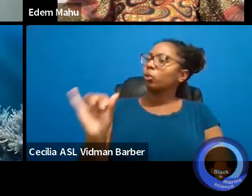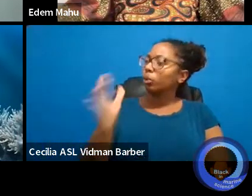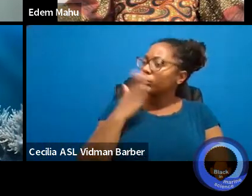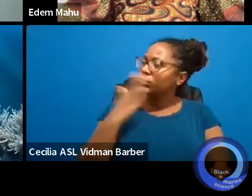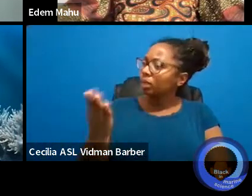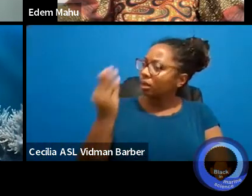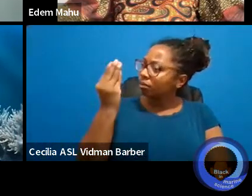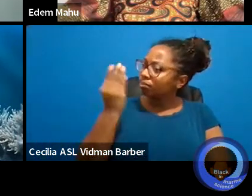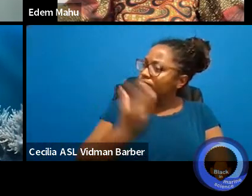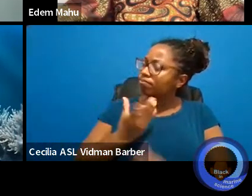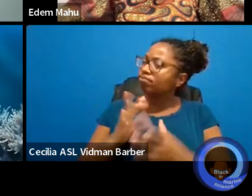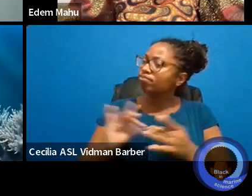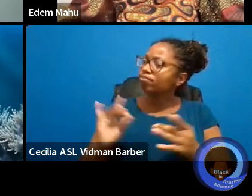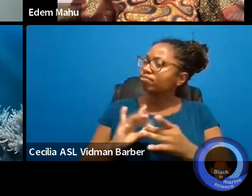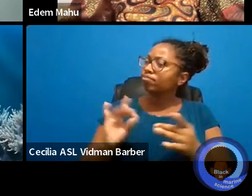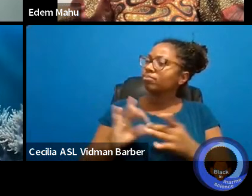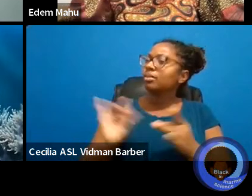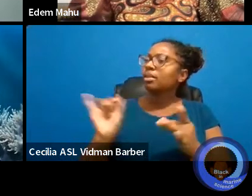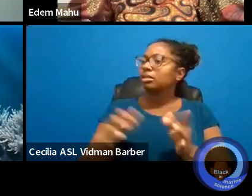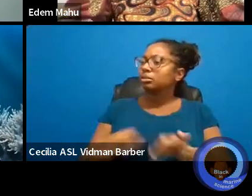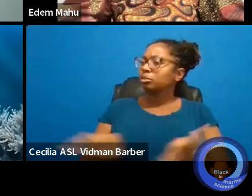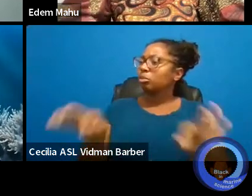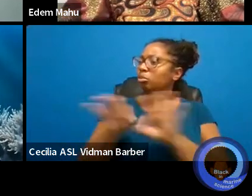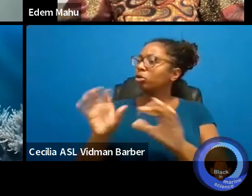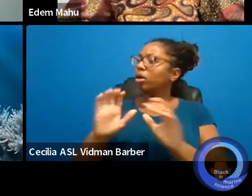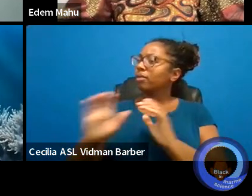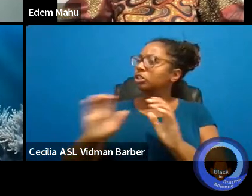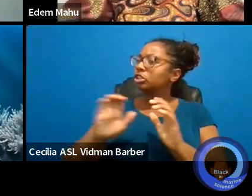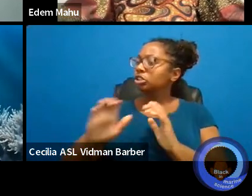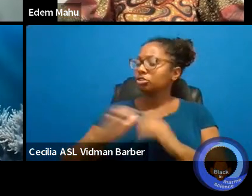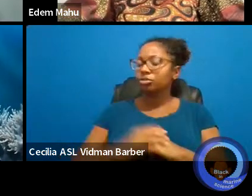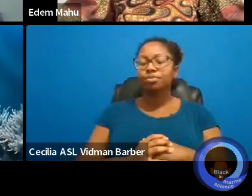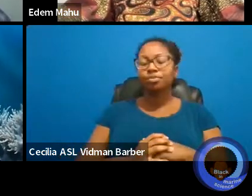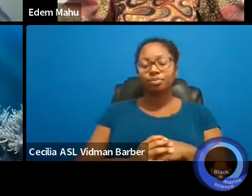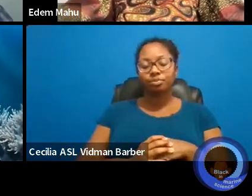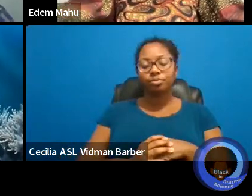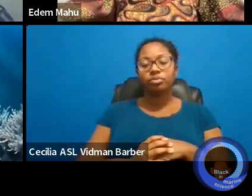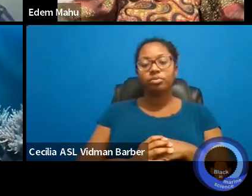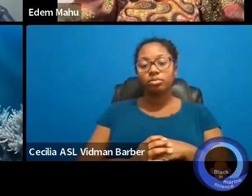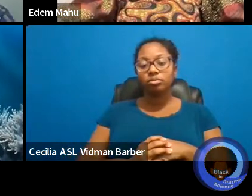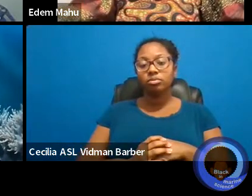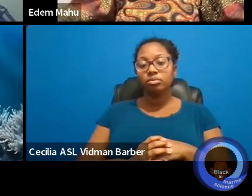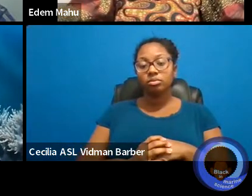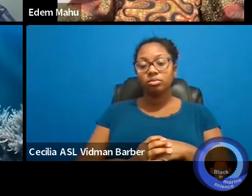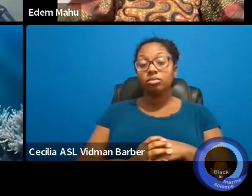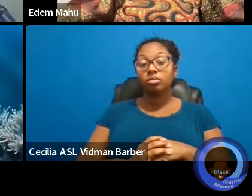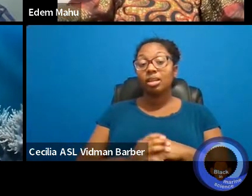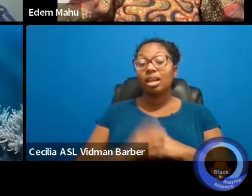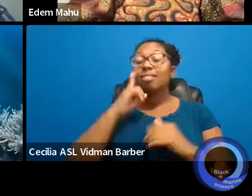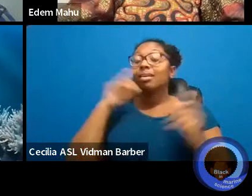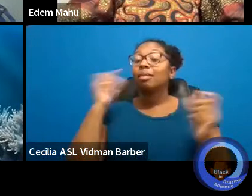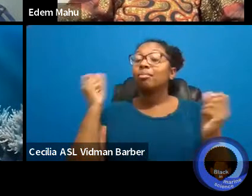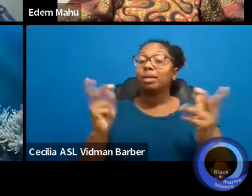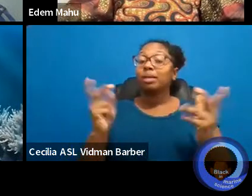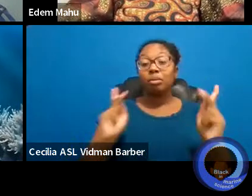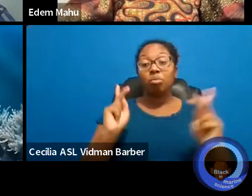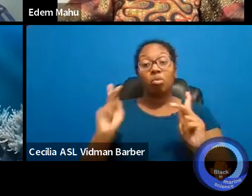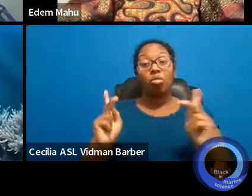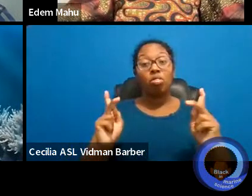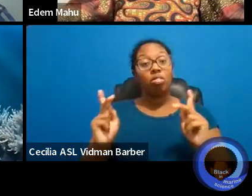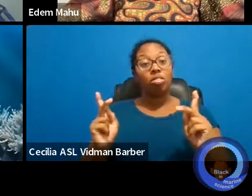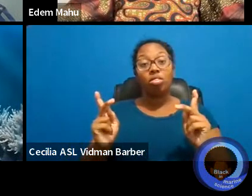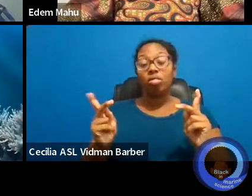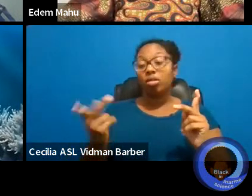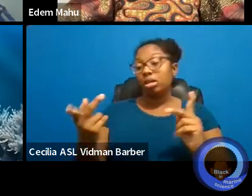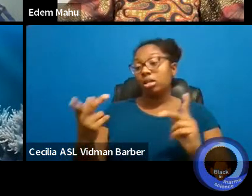important conversation to have, and a challenge that I think most people all over the continent, apart from, in